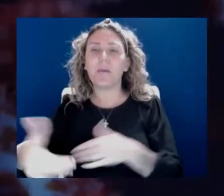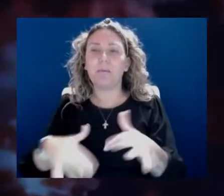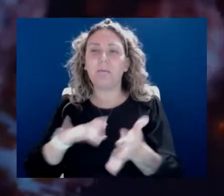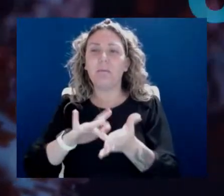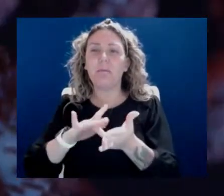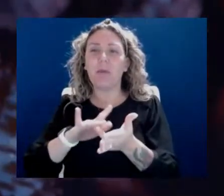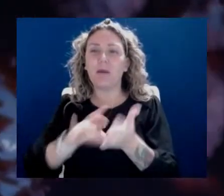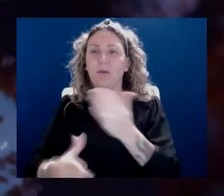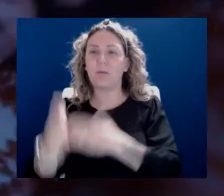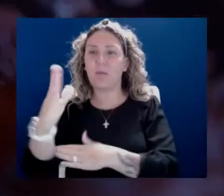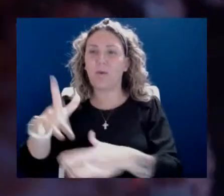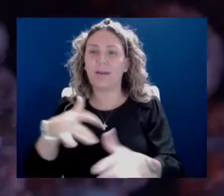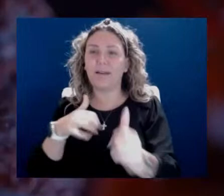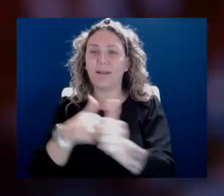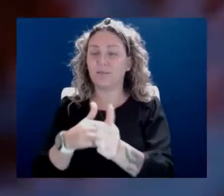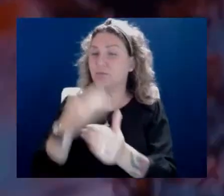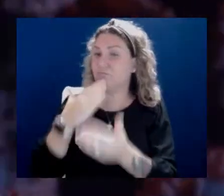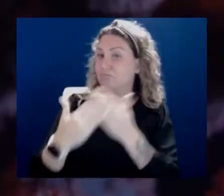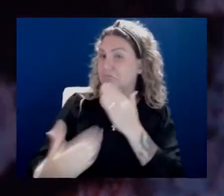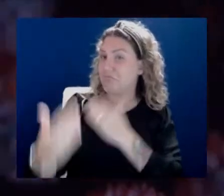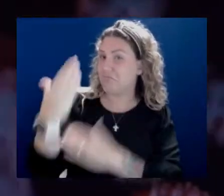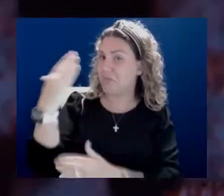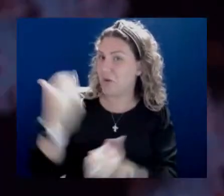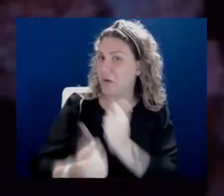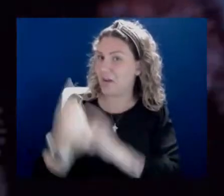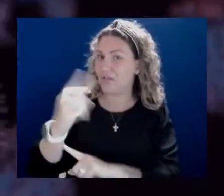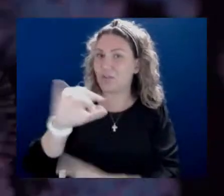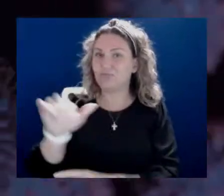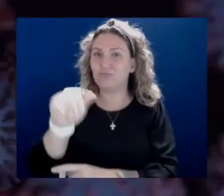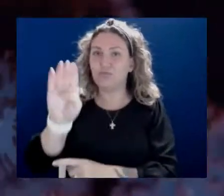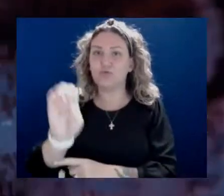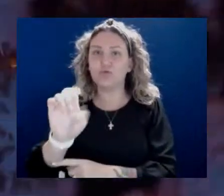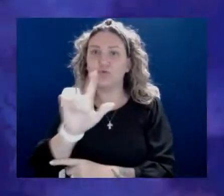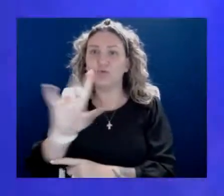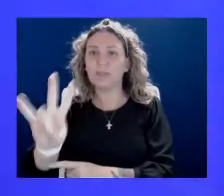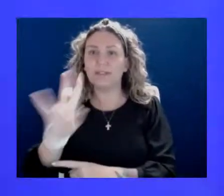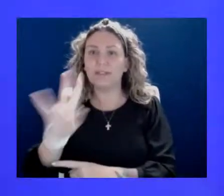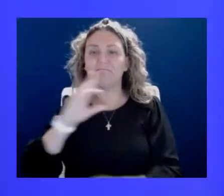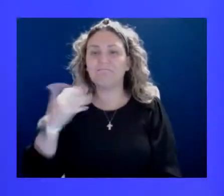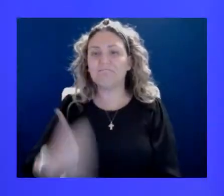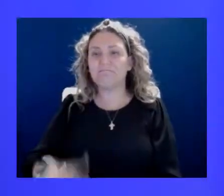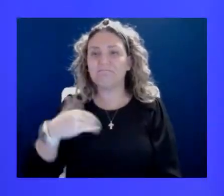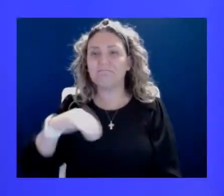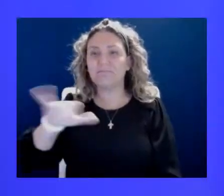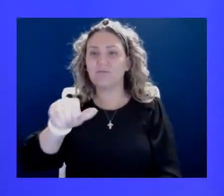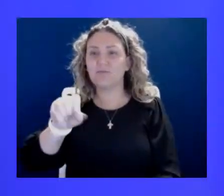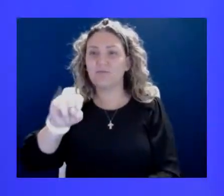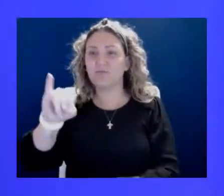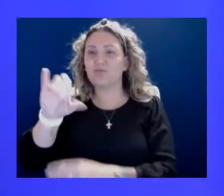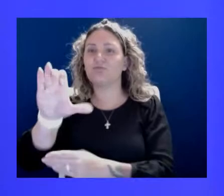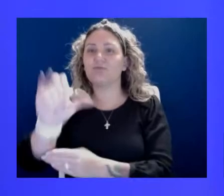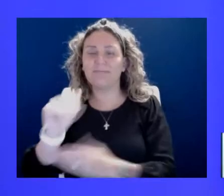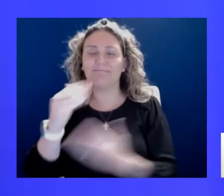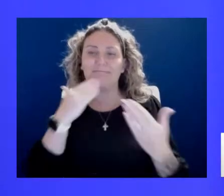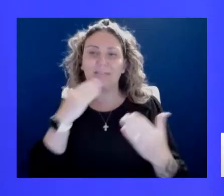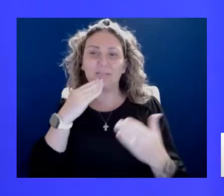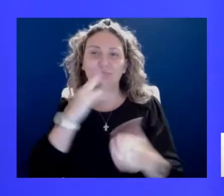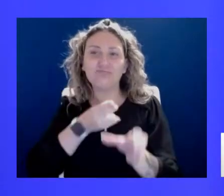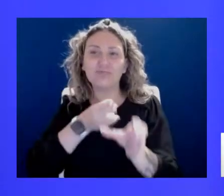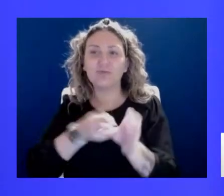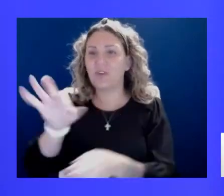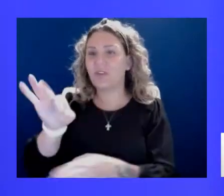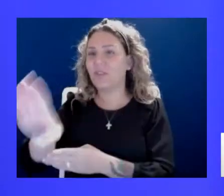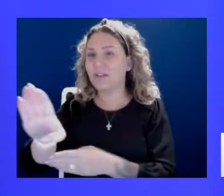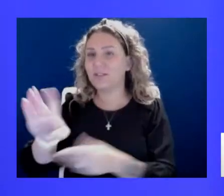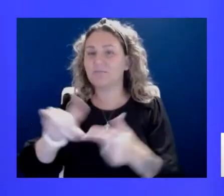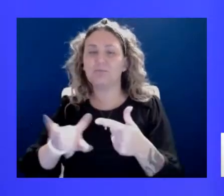And good Monday morning to all of you. It is June 27th. I'm Jessica Lovell. Thank you so much for being with us here on Facebook, YouTube, and on Twitter.